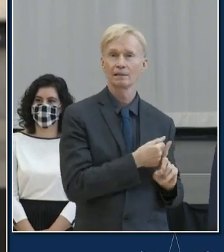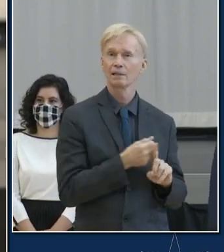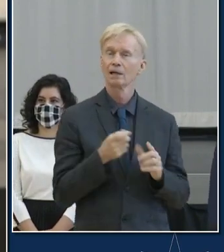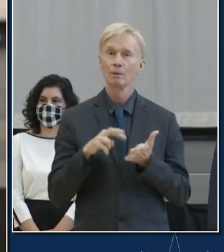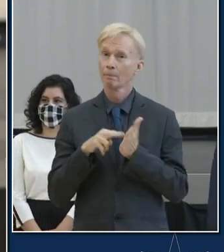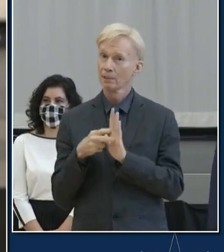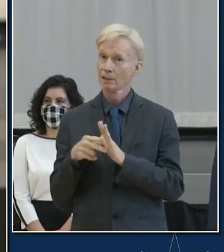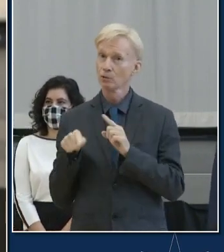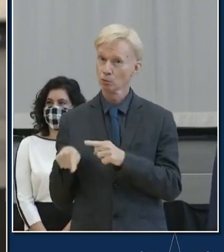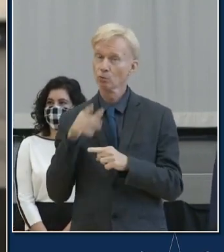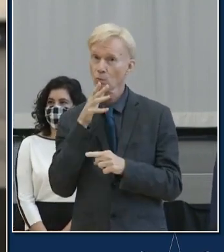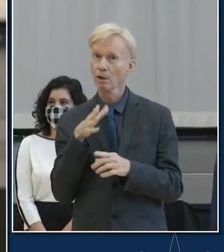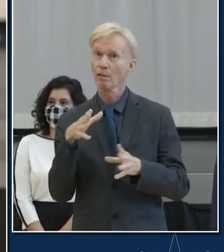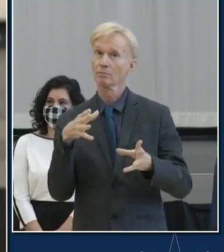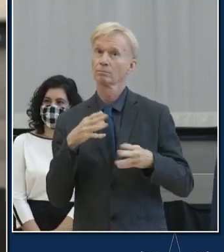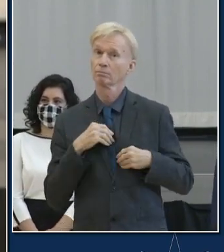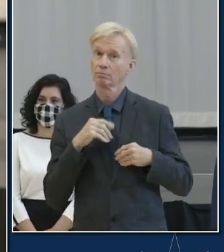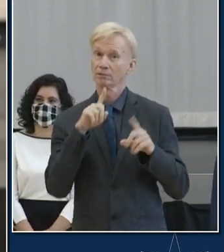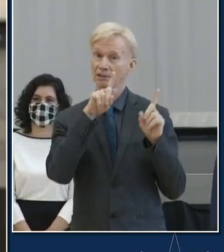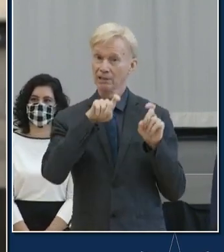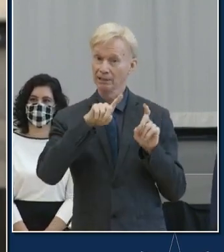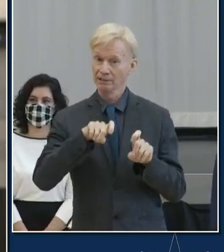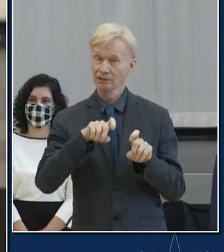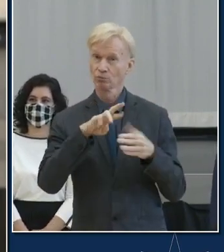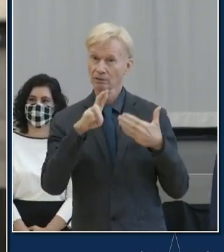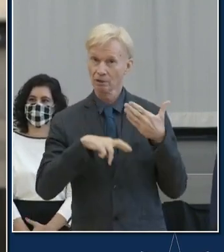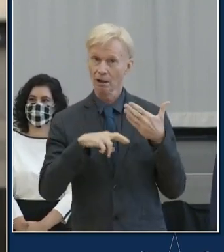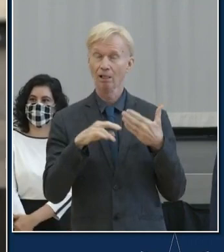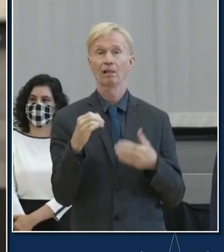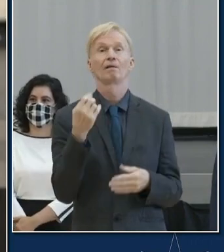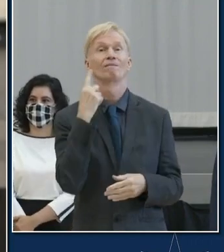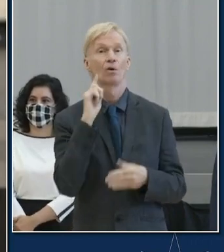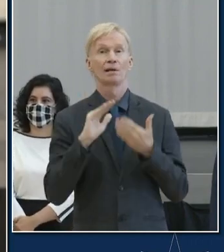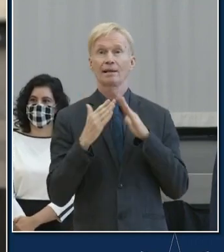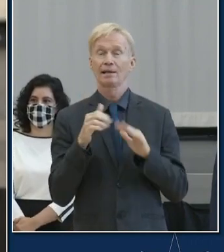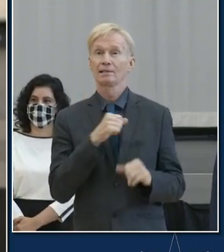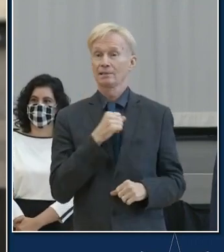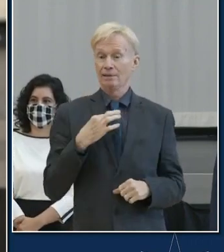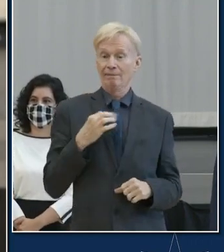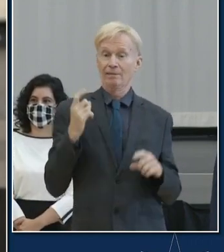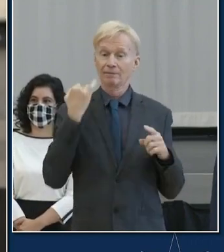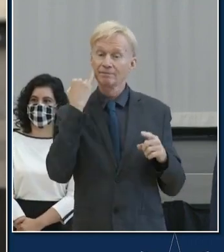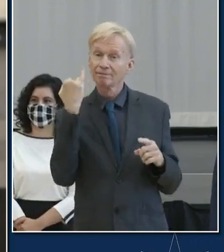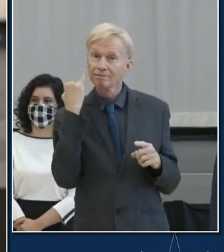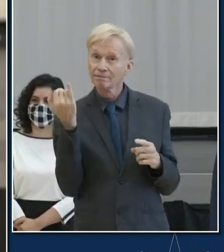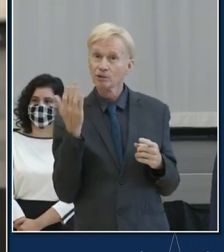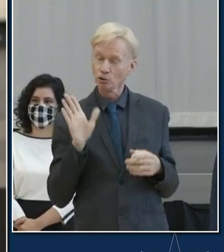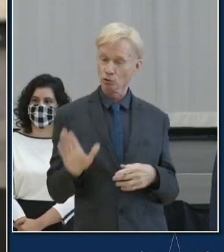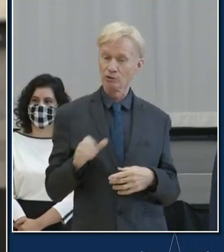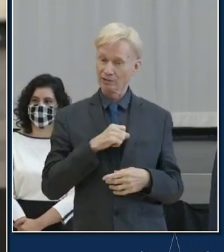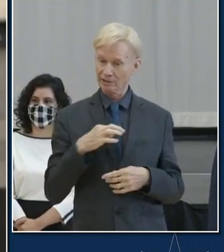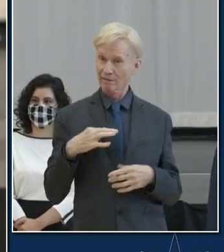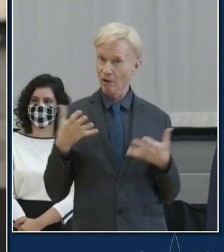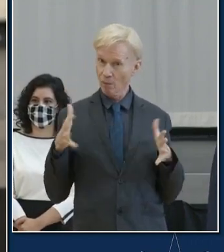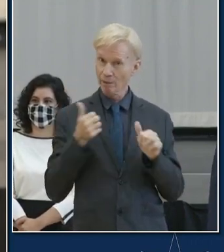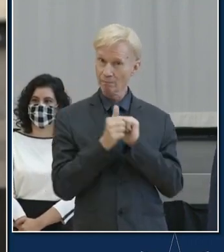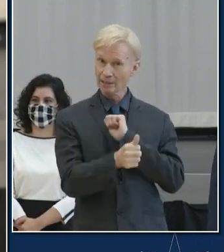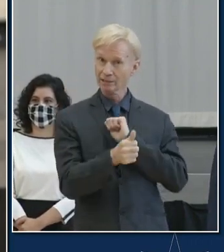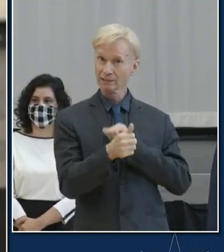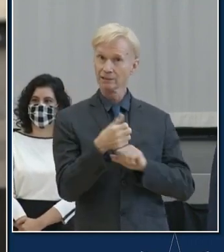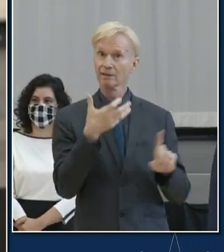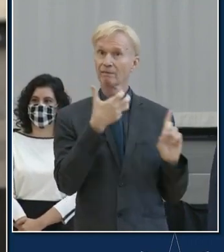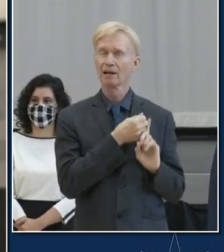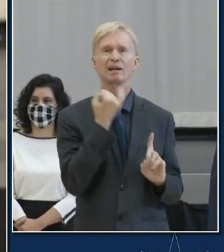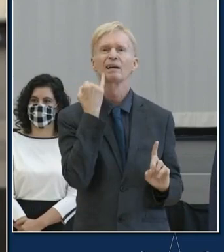considering giving a testing option for city workers? And as far as your staff, is all of your staff vaccinated, and what